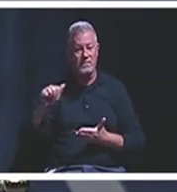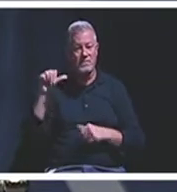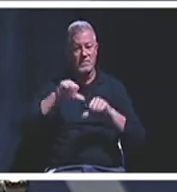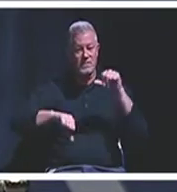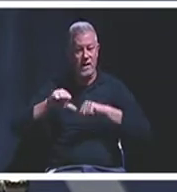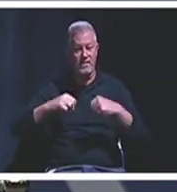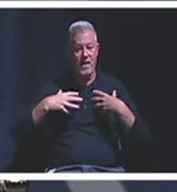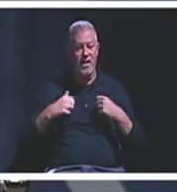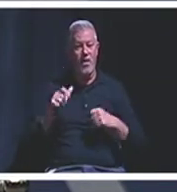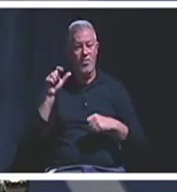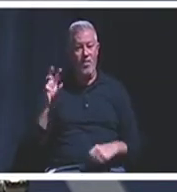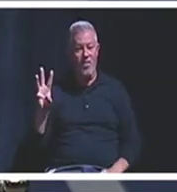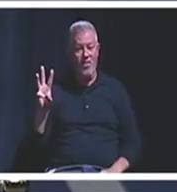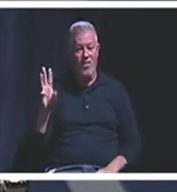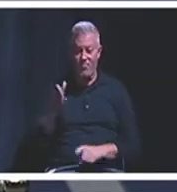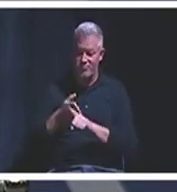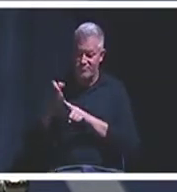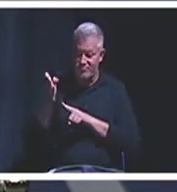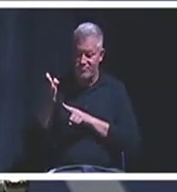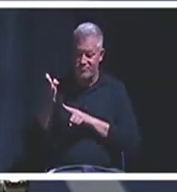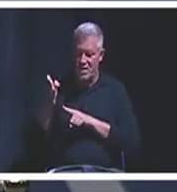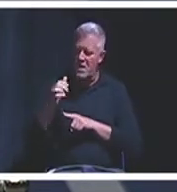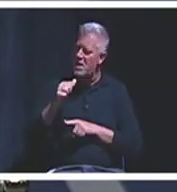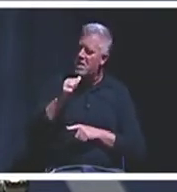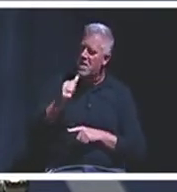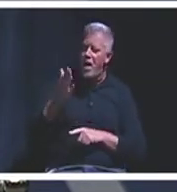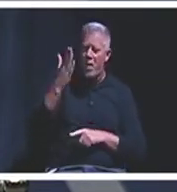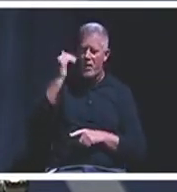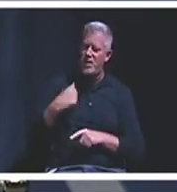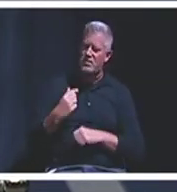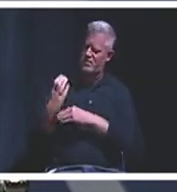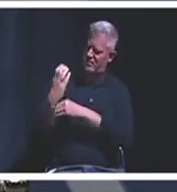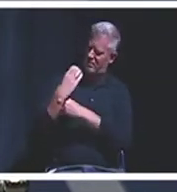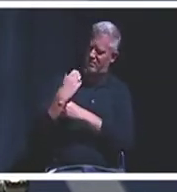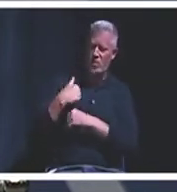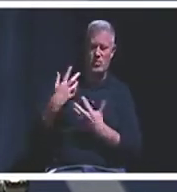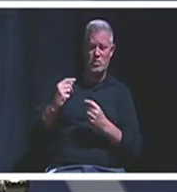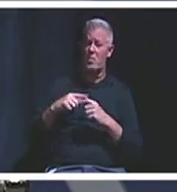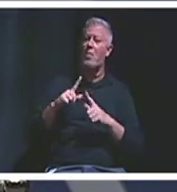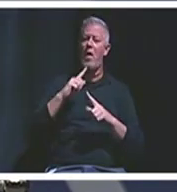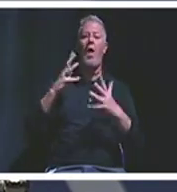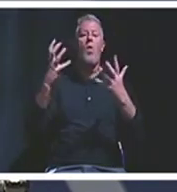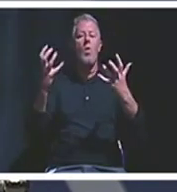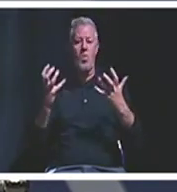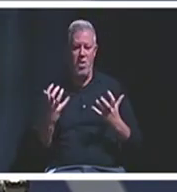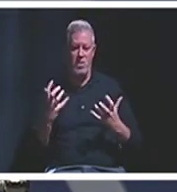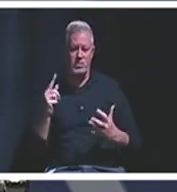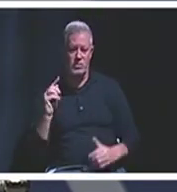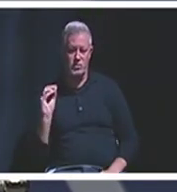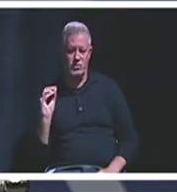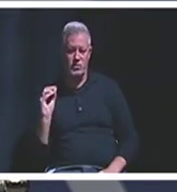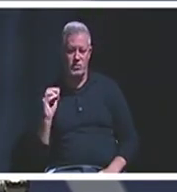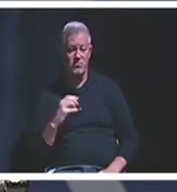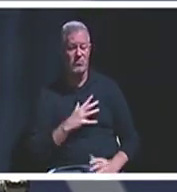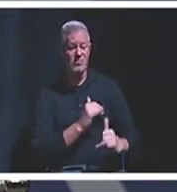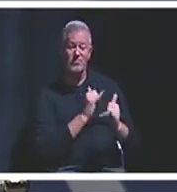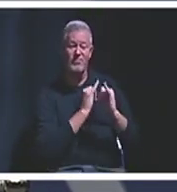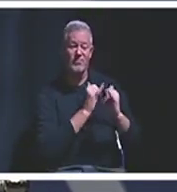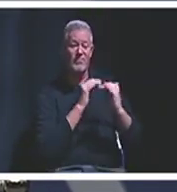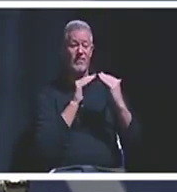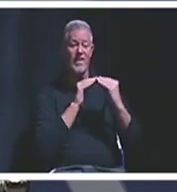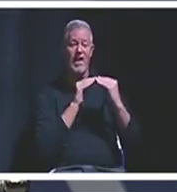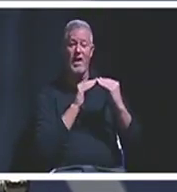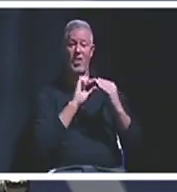Law program, not because I had to, but because I wanted to. My fellow graduates will understand